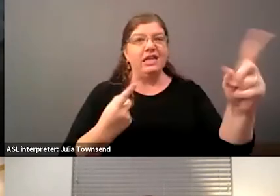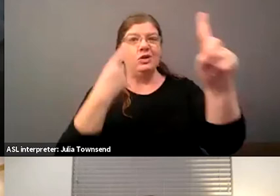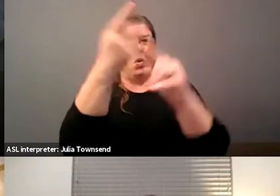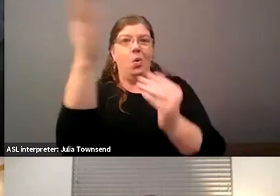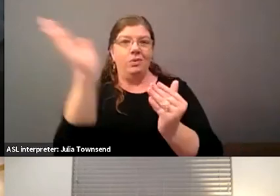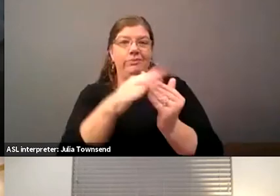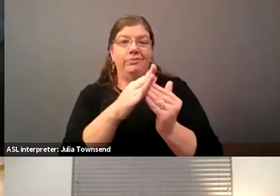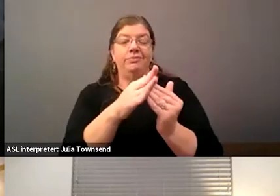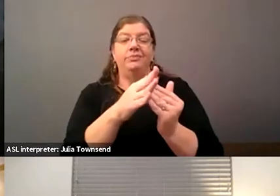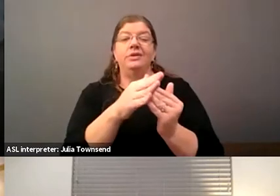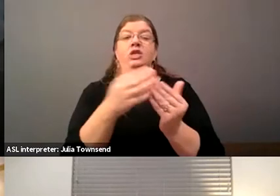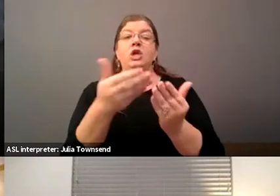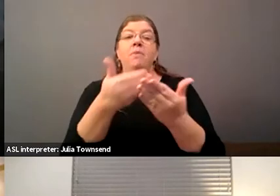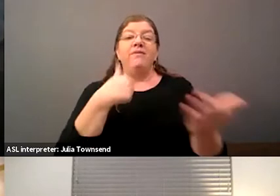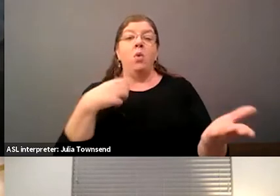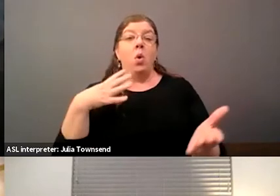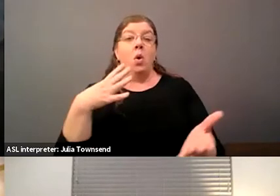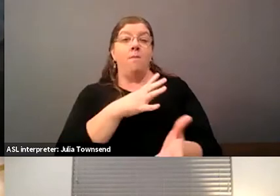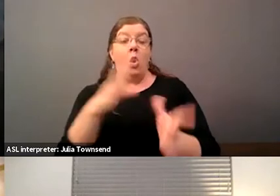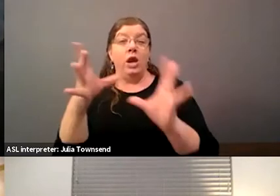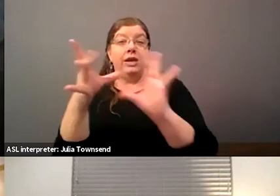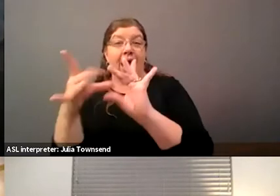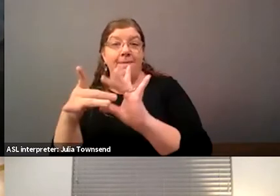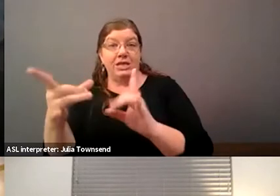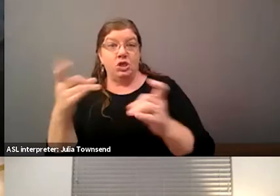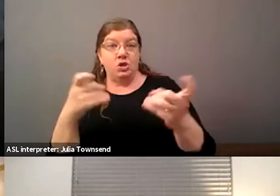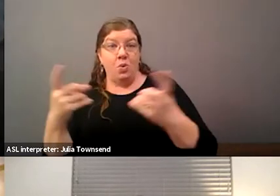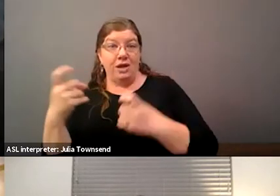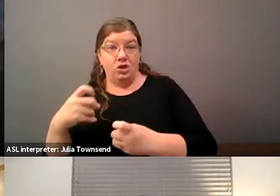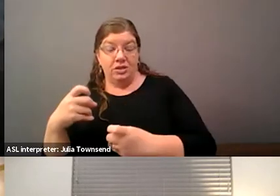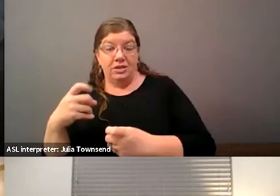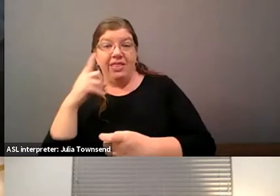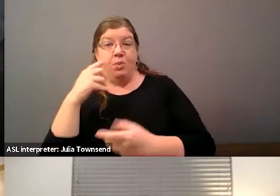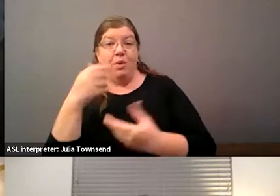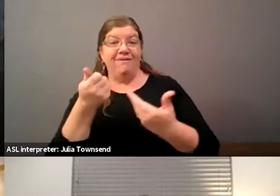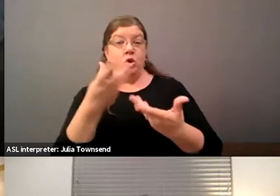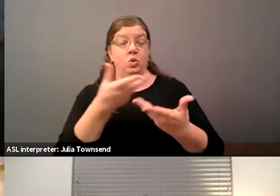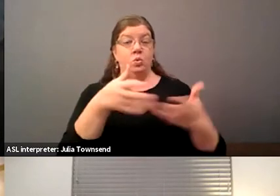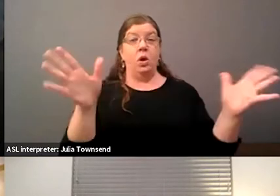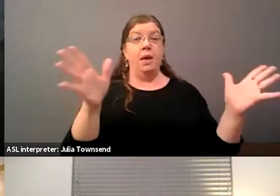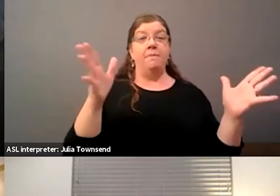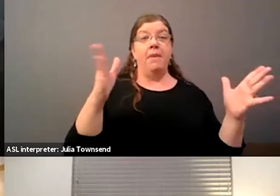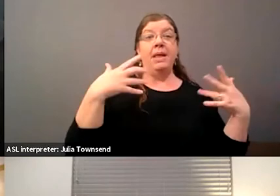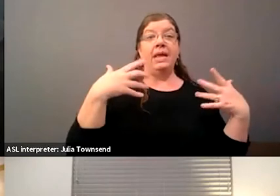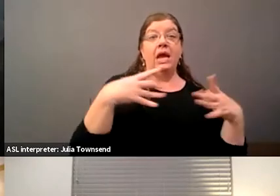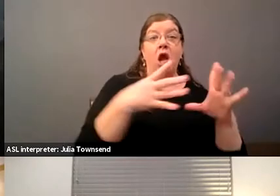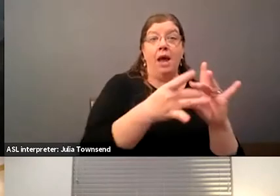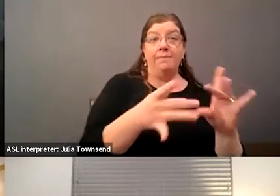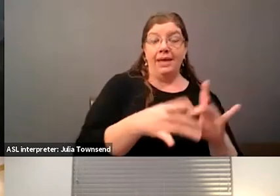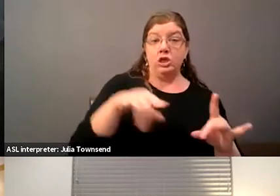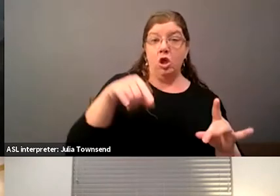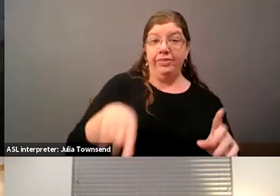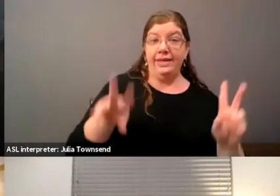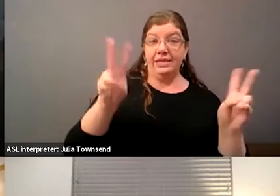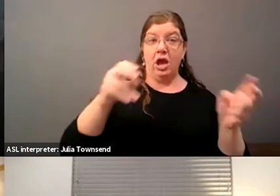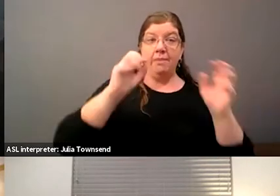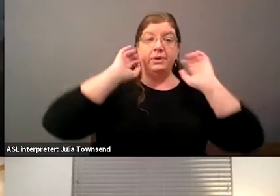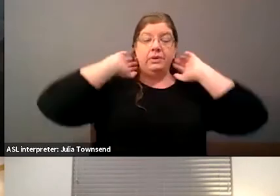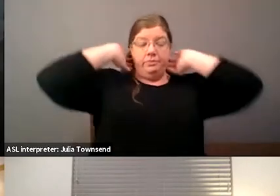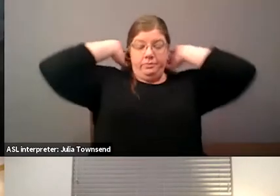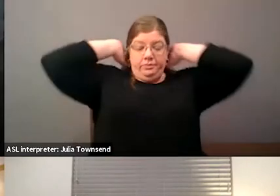before we go to board comments and questions i believe we have a couple public comments tonight on this uh board